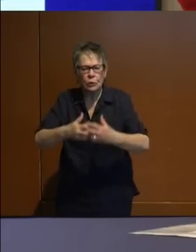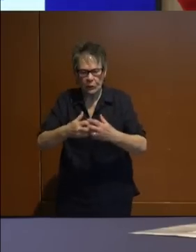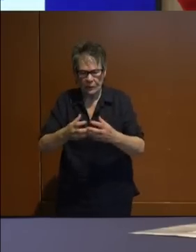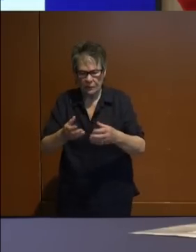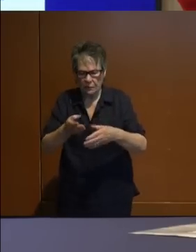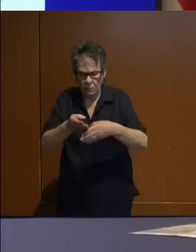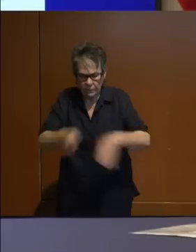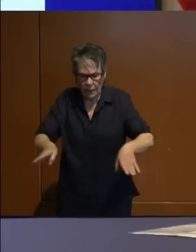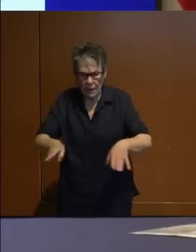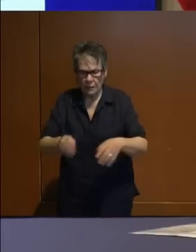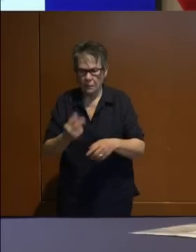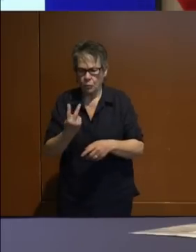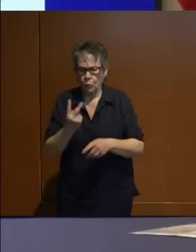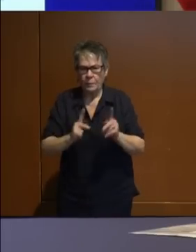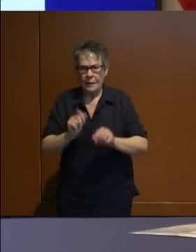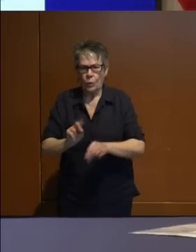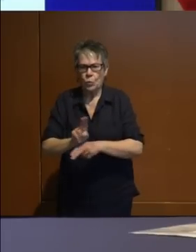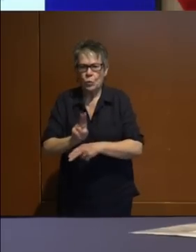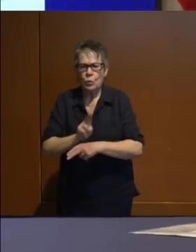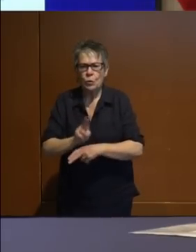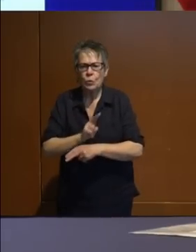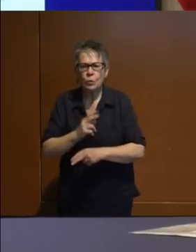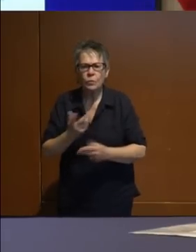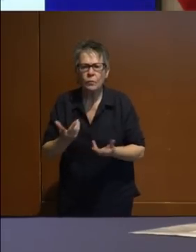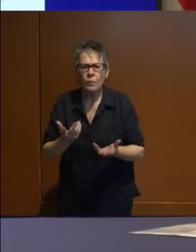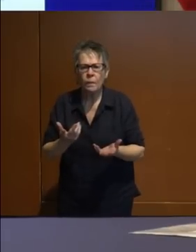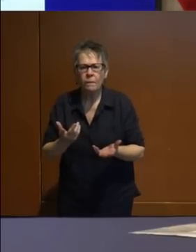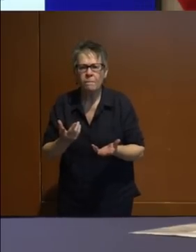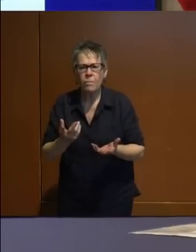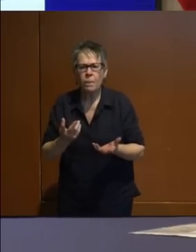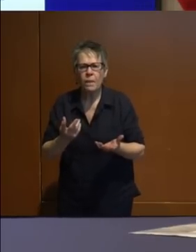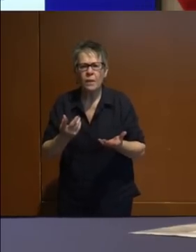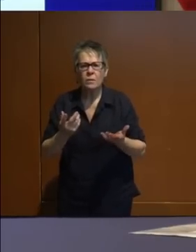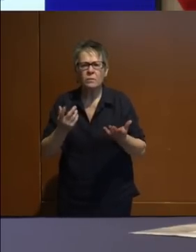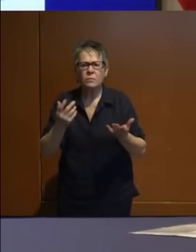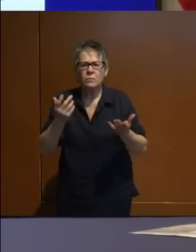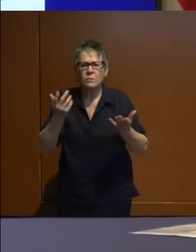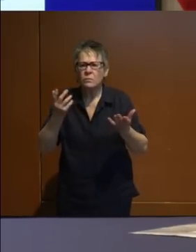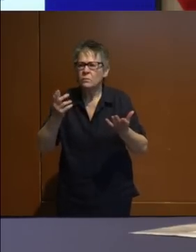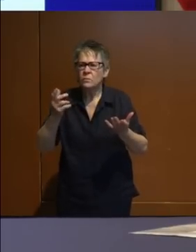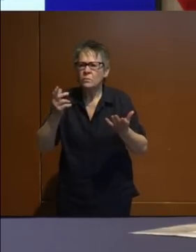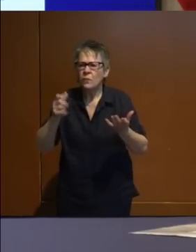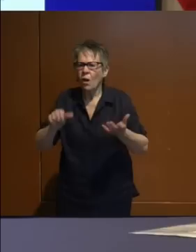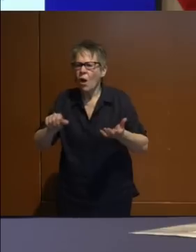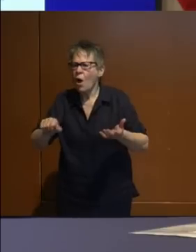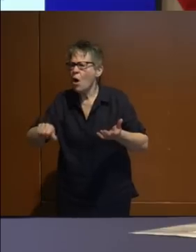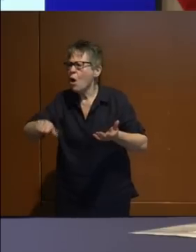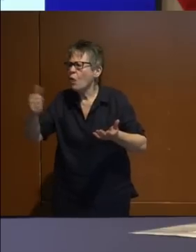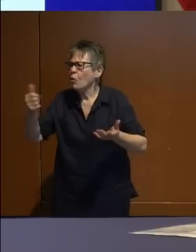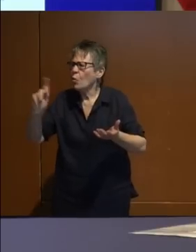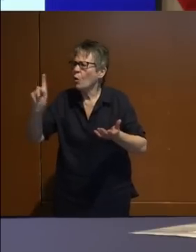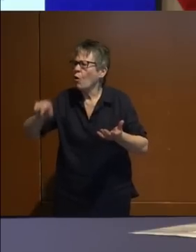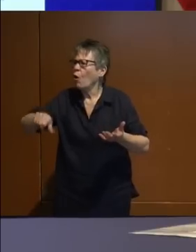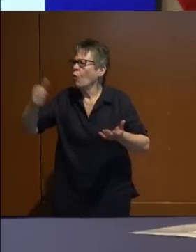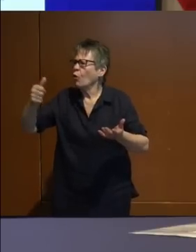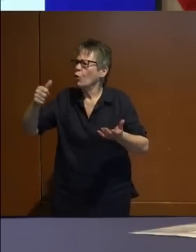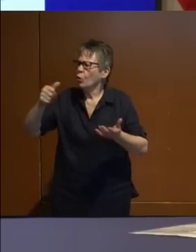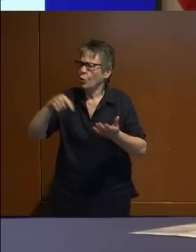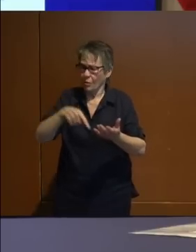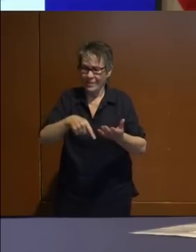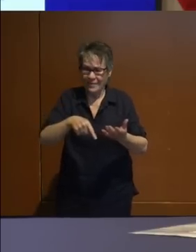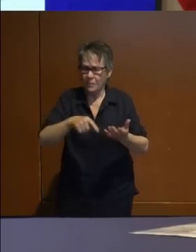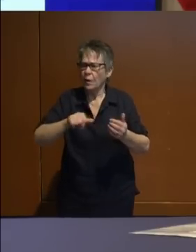else are we looking for more ventilators? Commissioner, perhaps you could talk a little bit about how effective